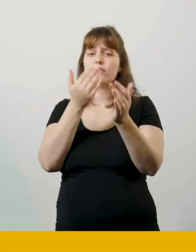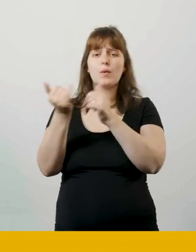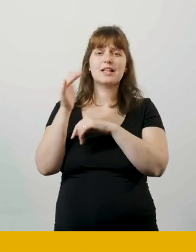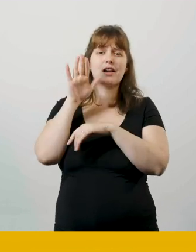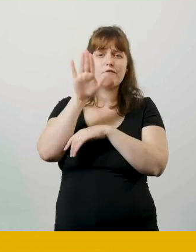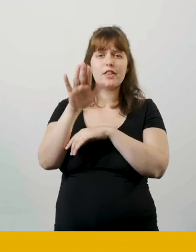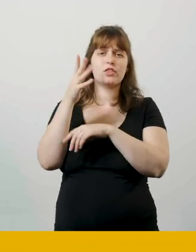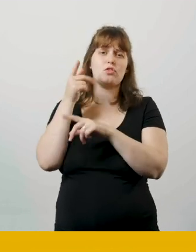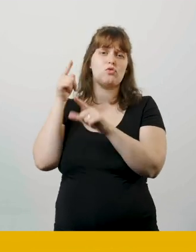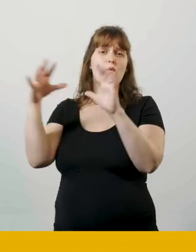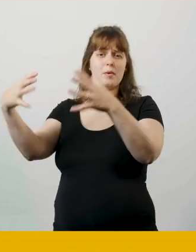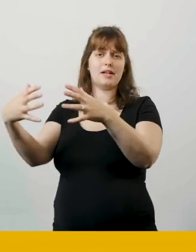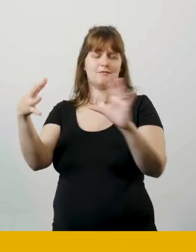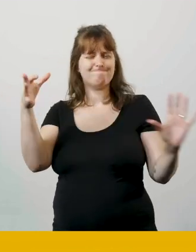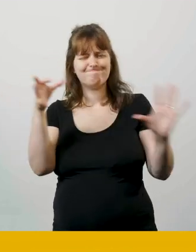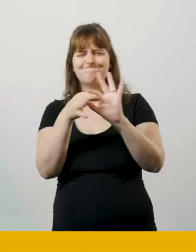target.